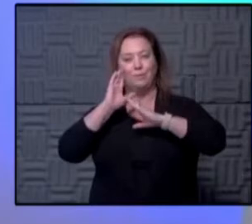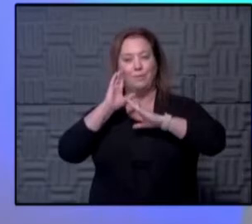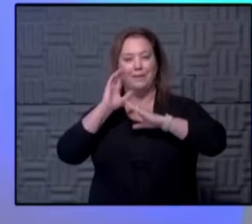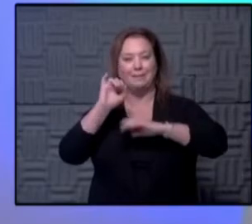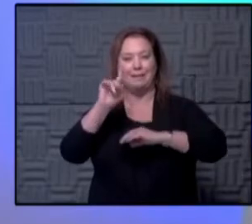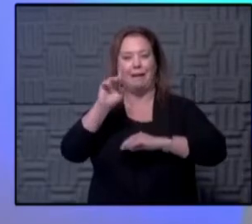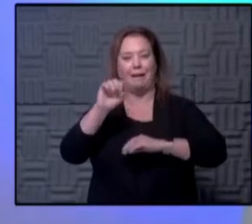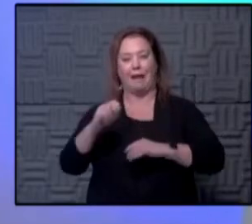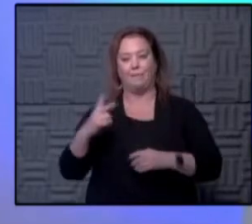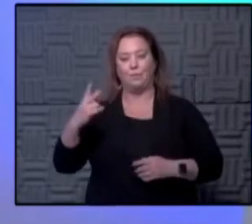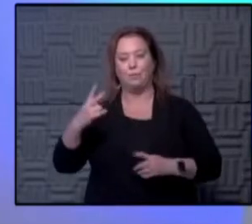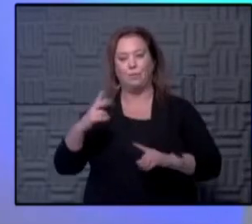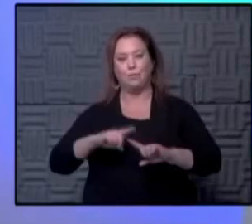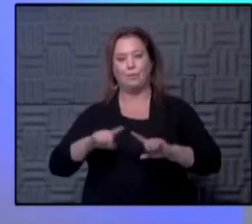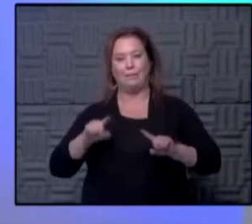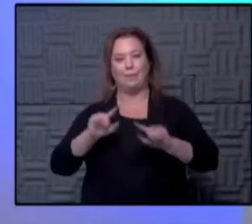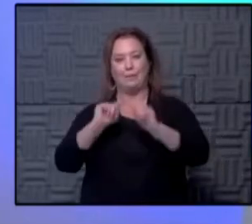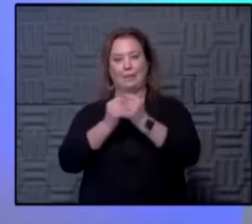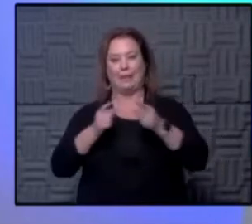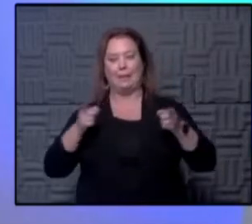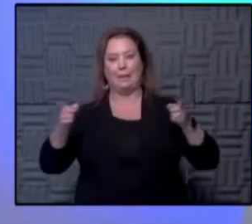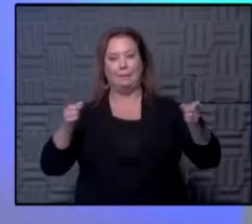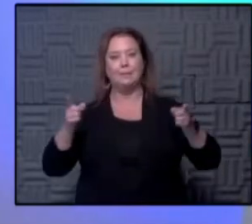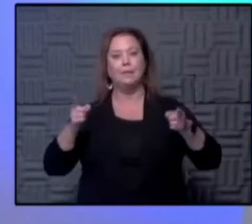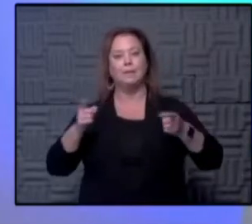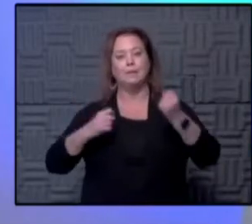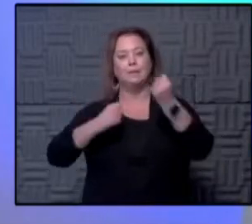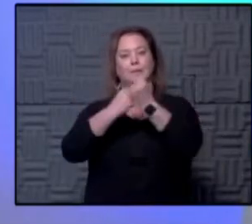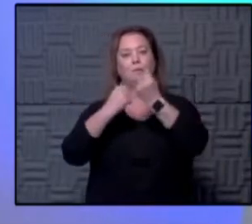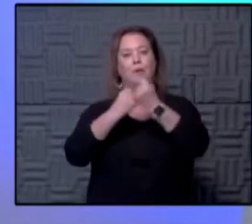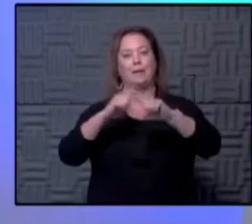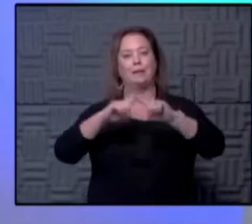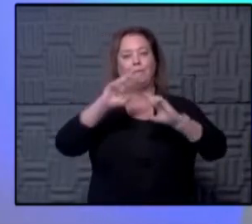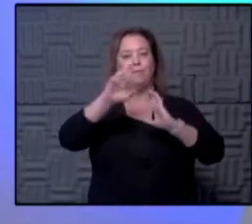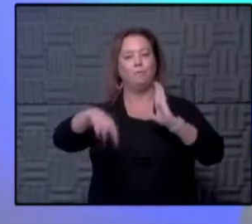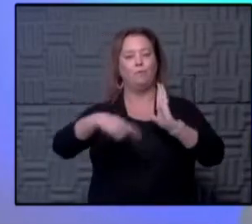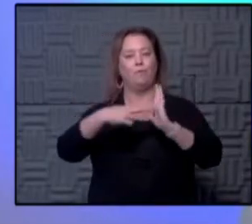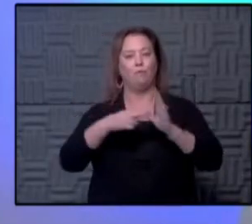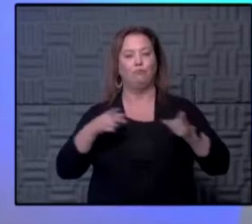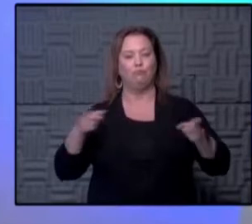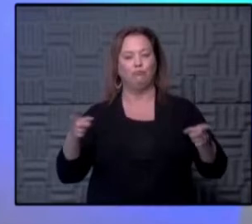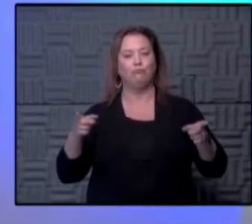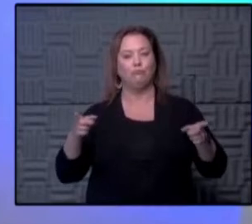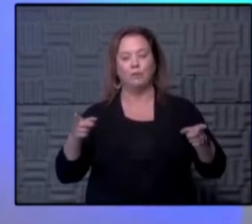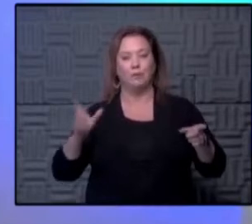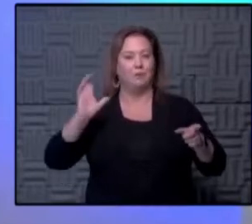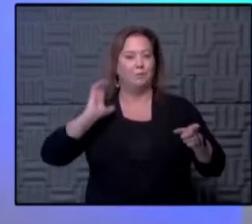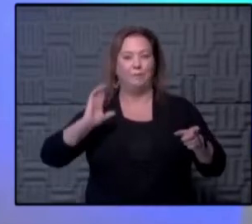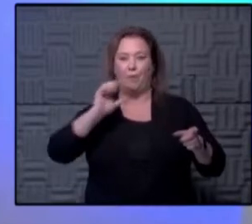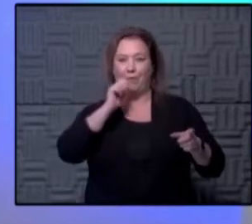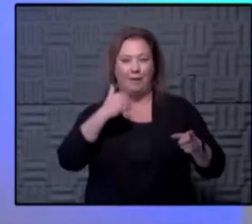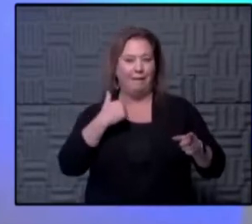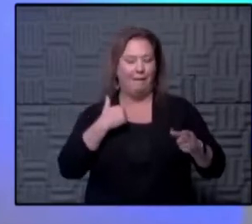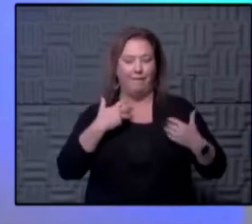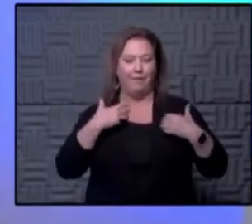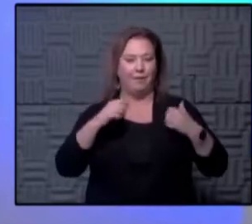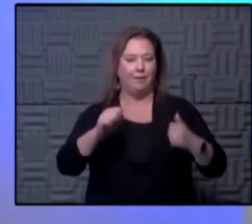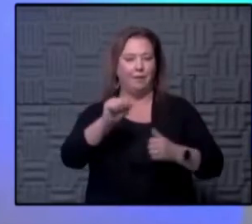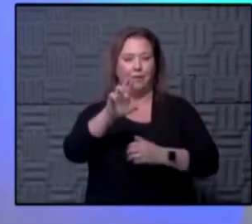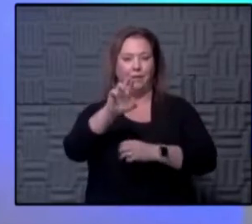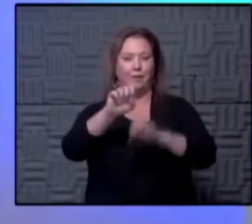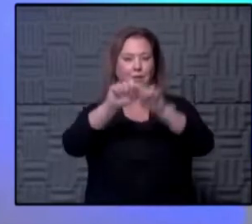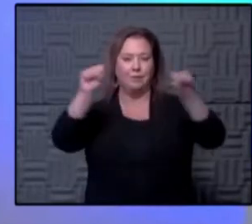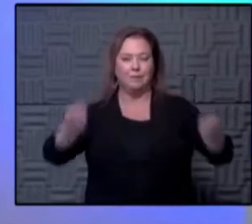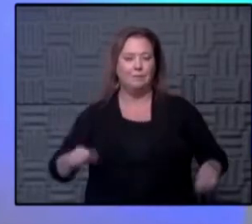teams who are supporting different roles that previously we didn't even have in the healthcare system.